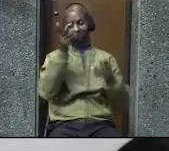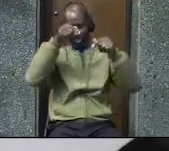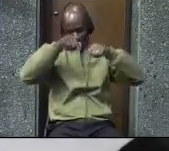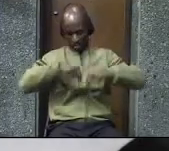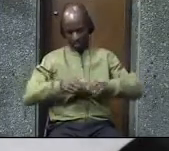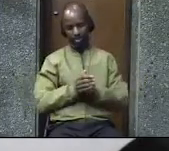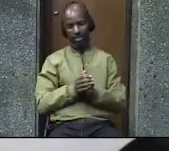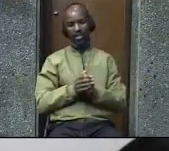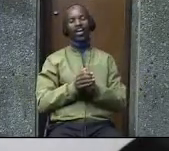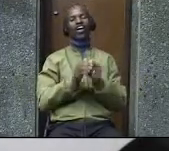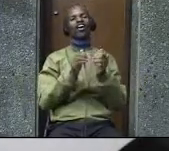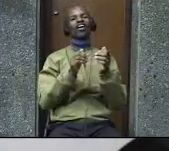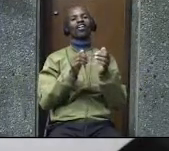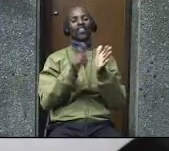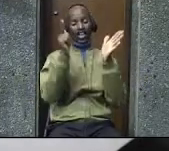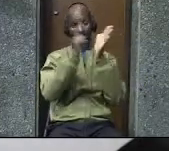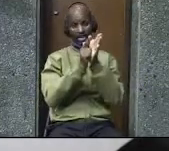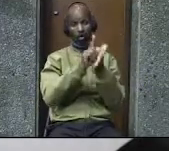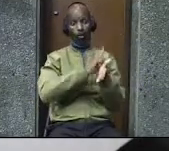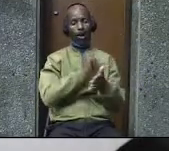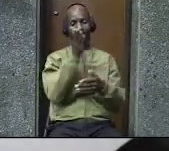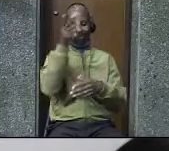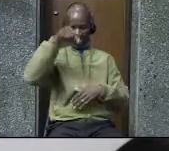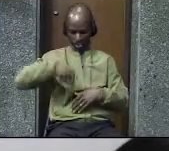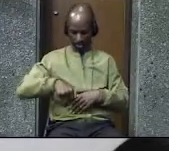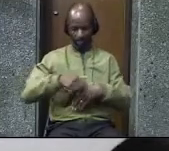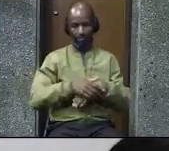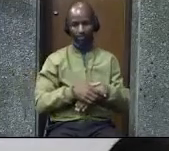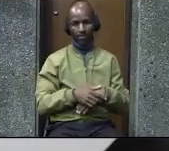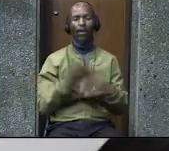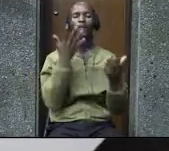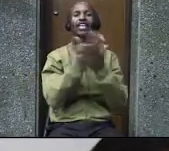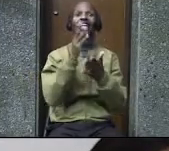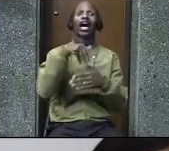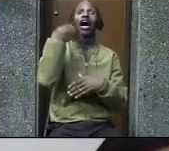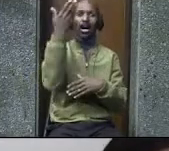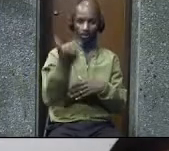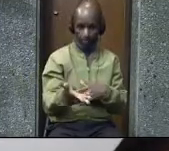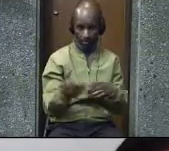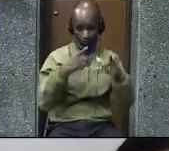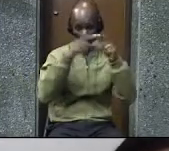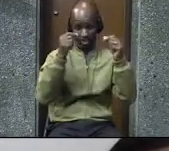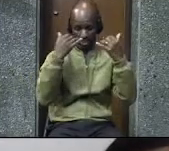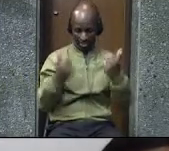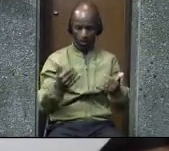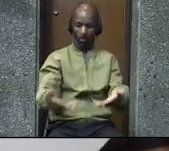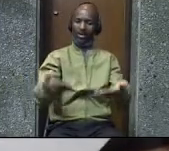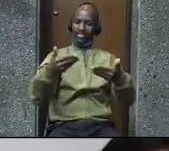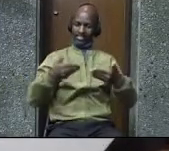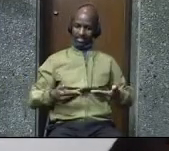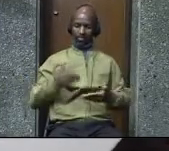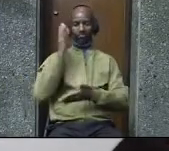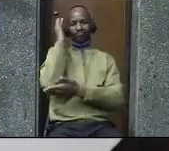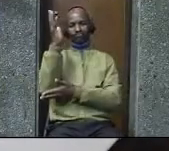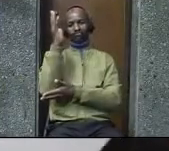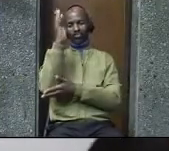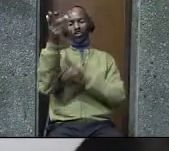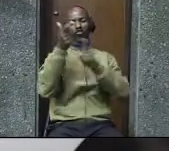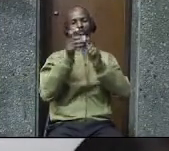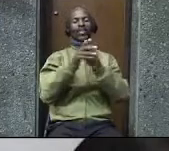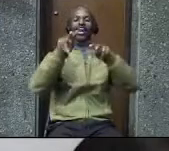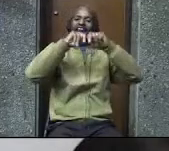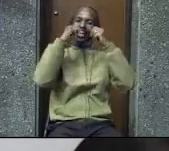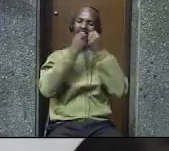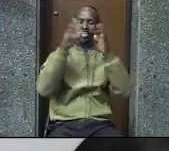The legal framework of why we're here today. Immediately after Bona, we are then receiving a presentation from the